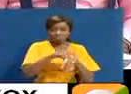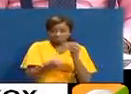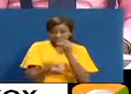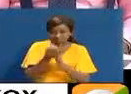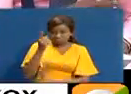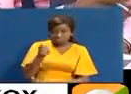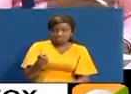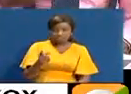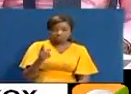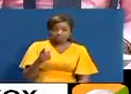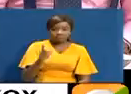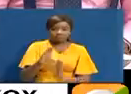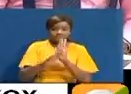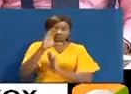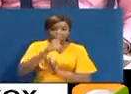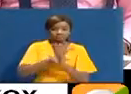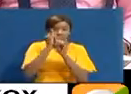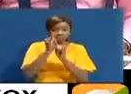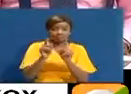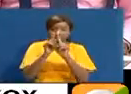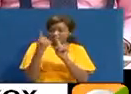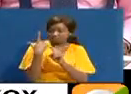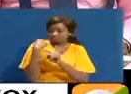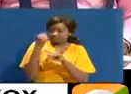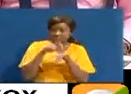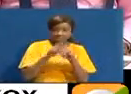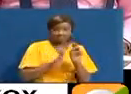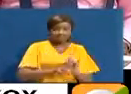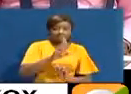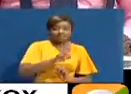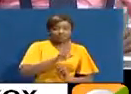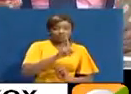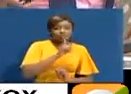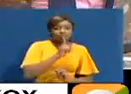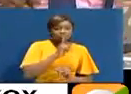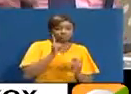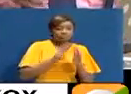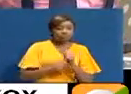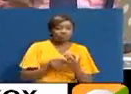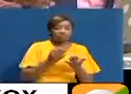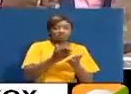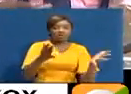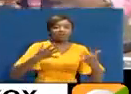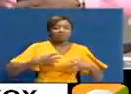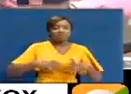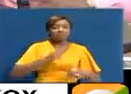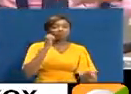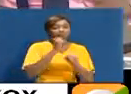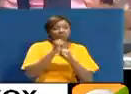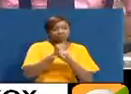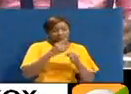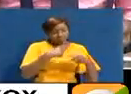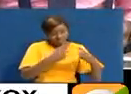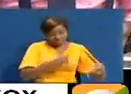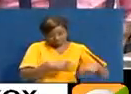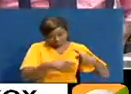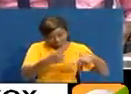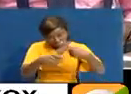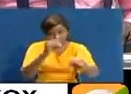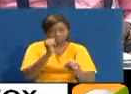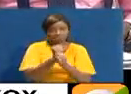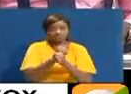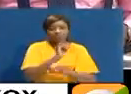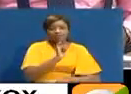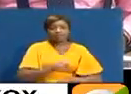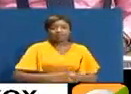to where it was. And I remember the other day, Yvonne, the president saying, watu wamekuwa kifanya waendelee na hiyo kitu.